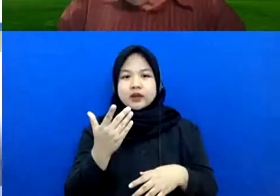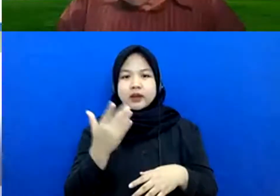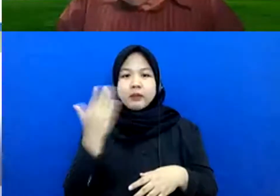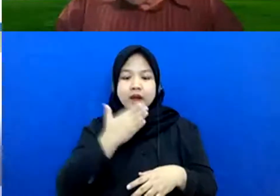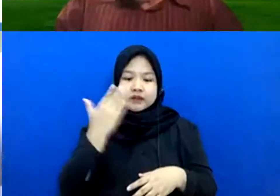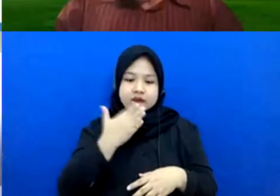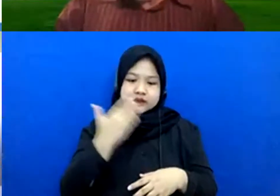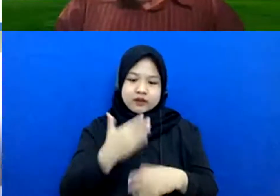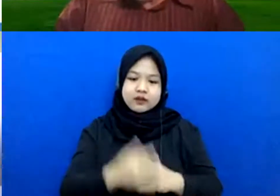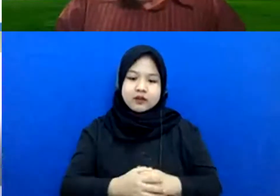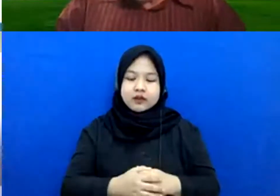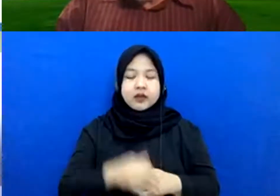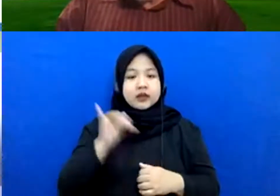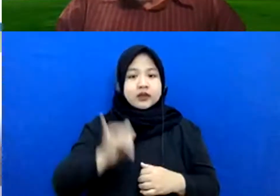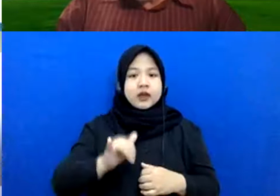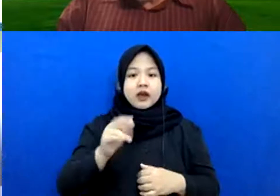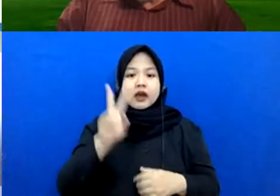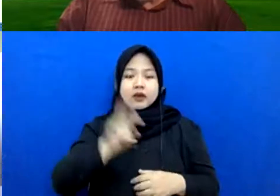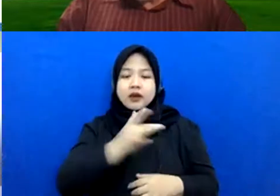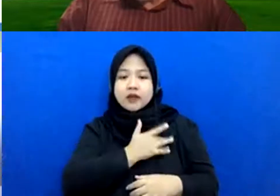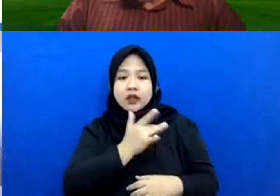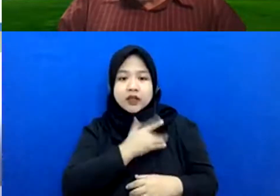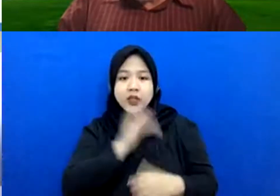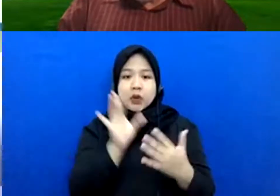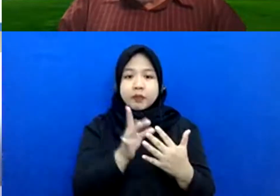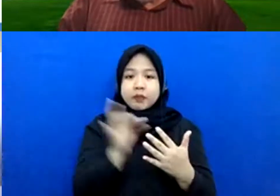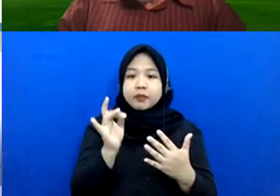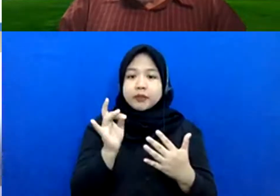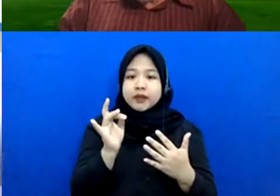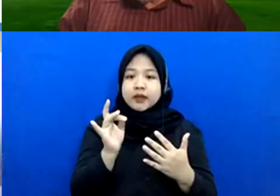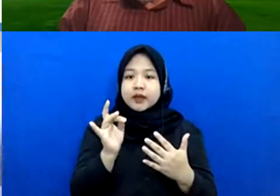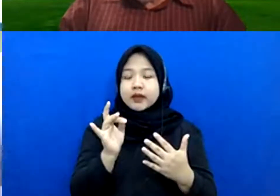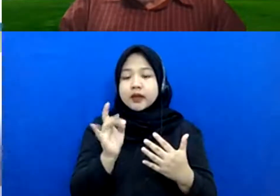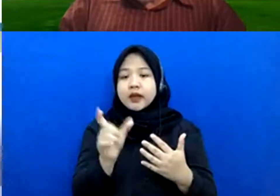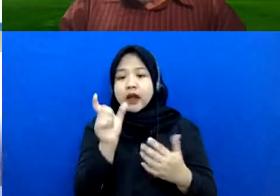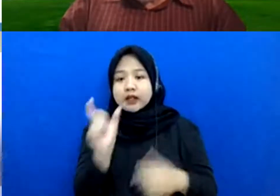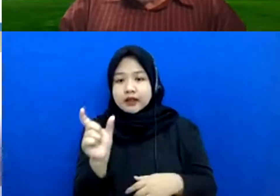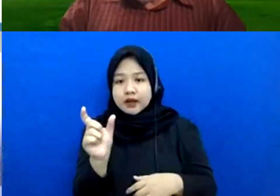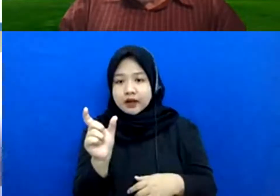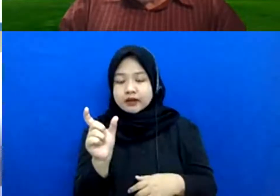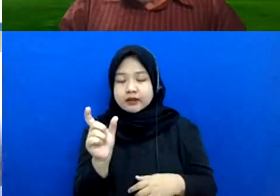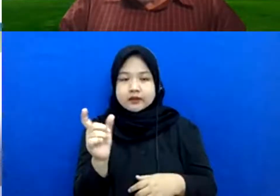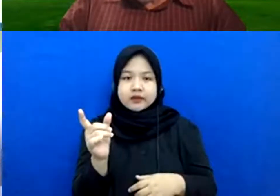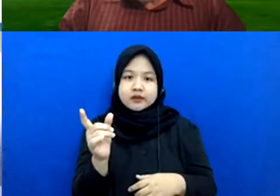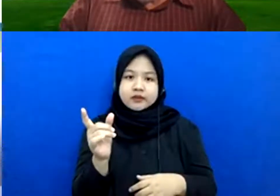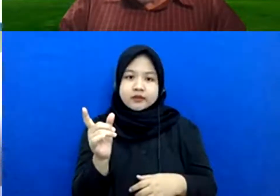so be careful when choosing discourse, and also